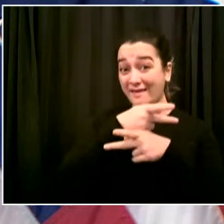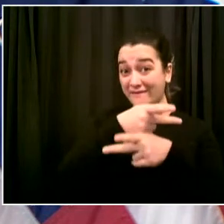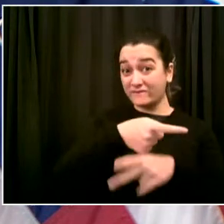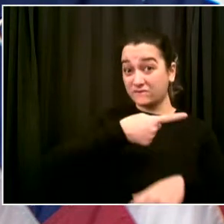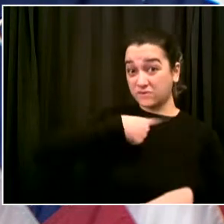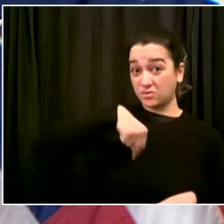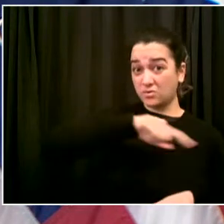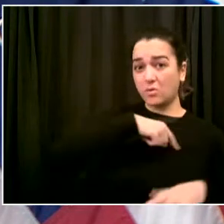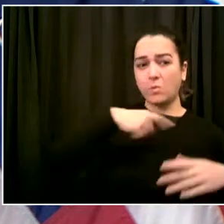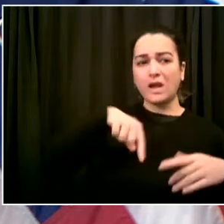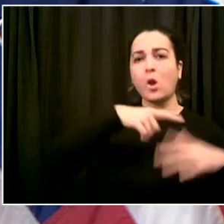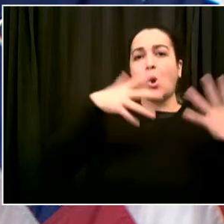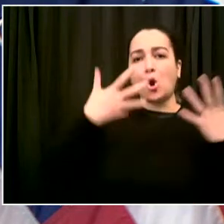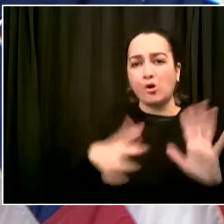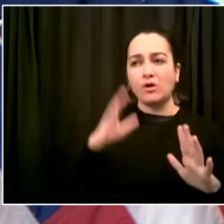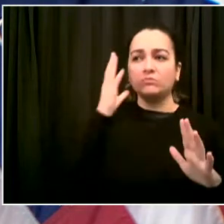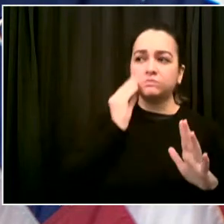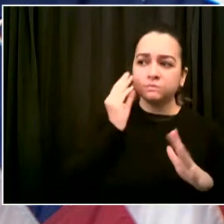they're very dedicated.